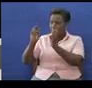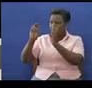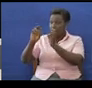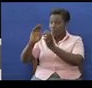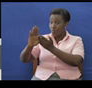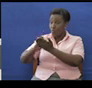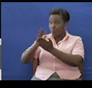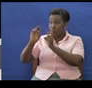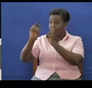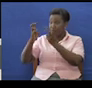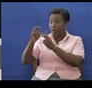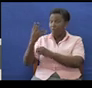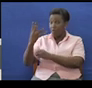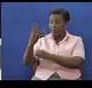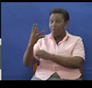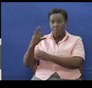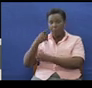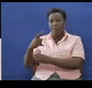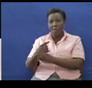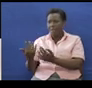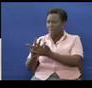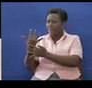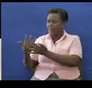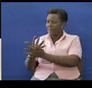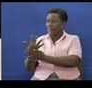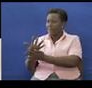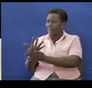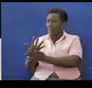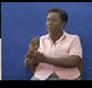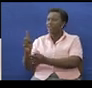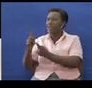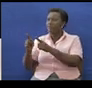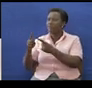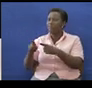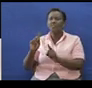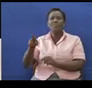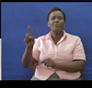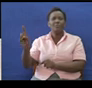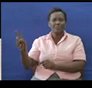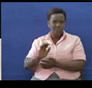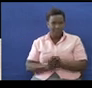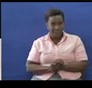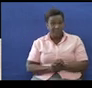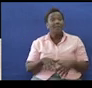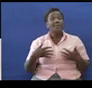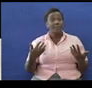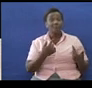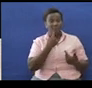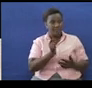if you read this book, when you reach to chapter 4, you will learn about vegetation of different kinds,